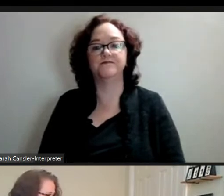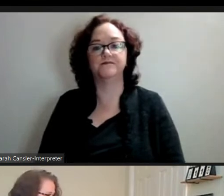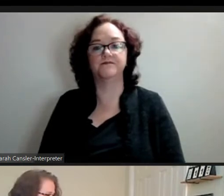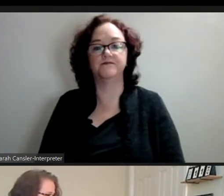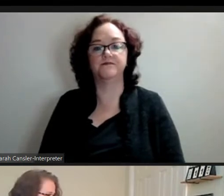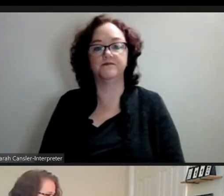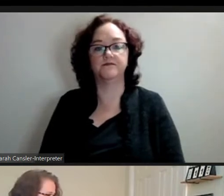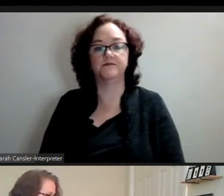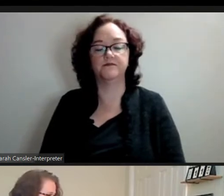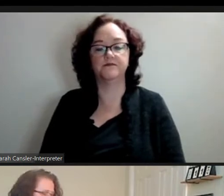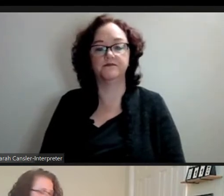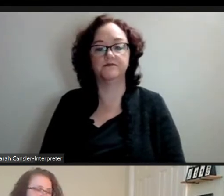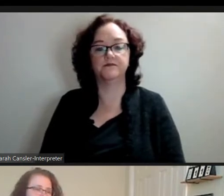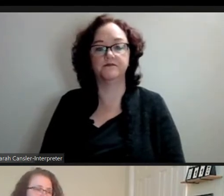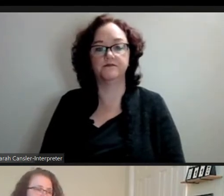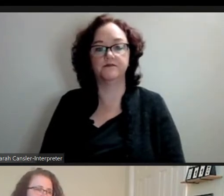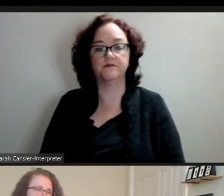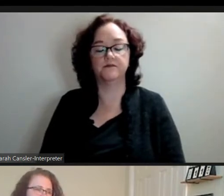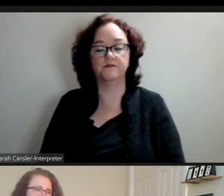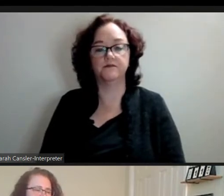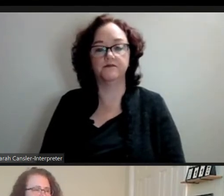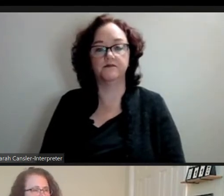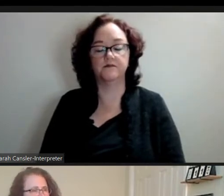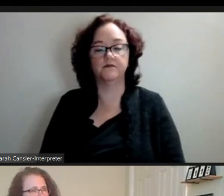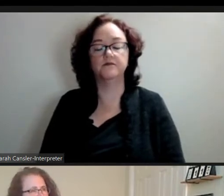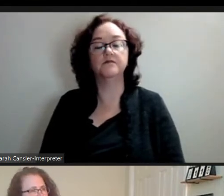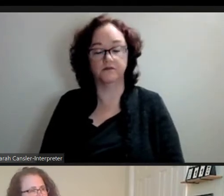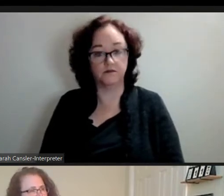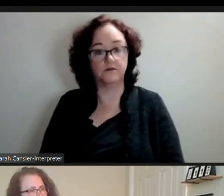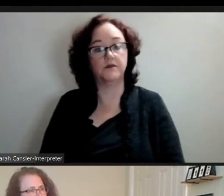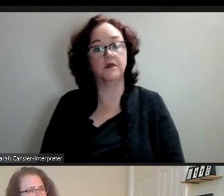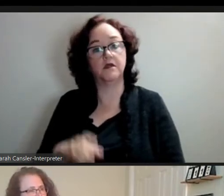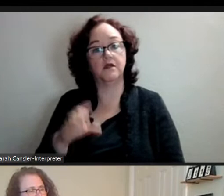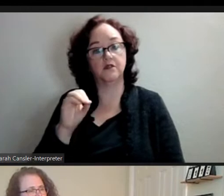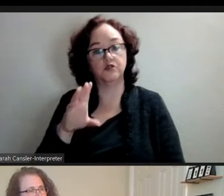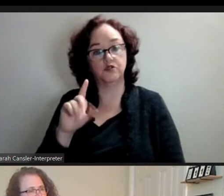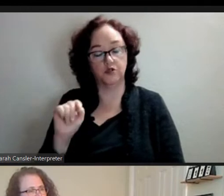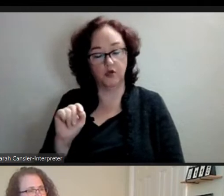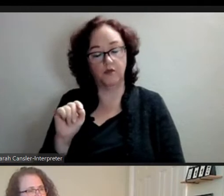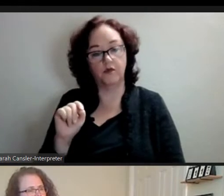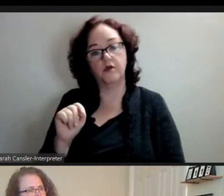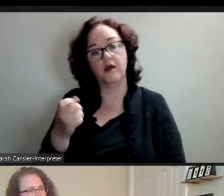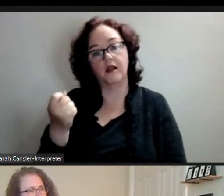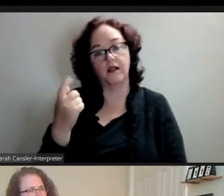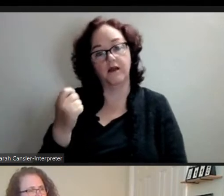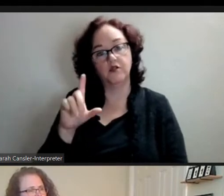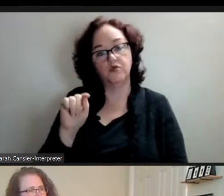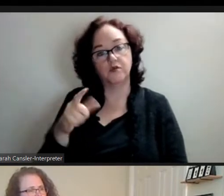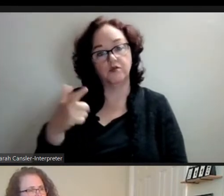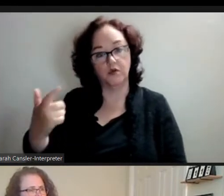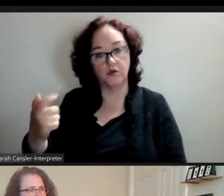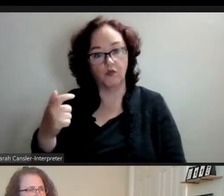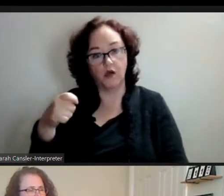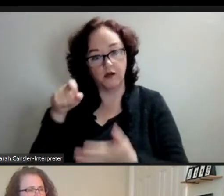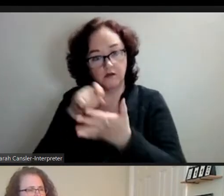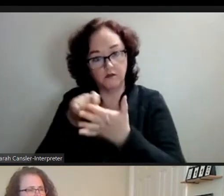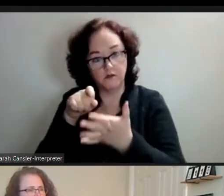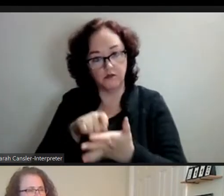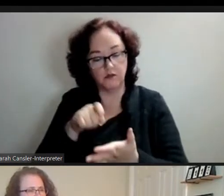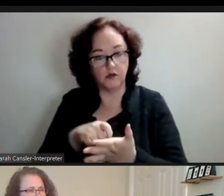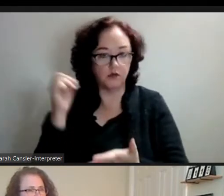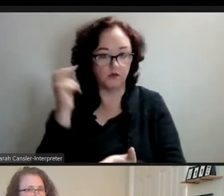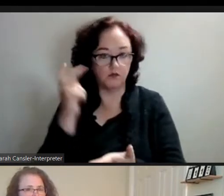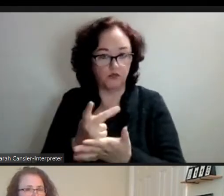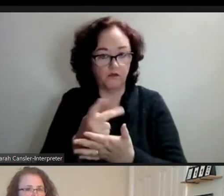So that calls for approval of the October 11, 2021 meeting minutes. For new business,